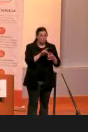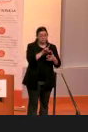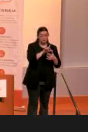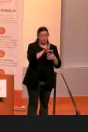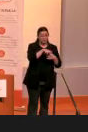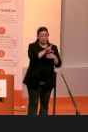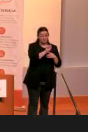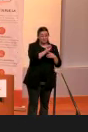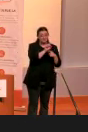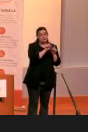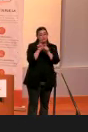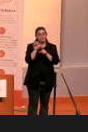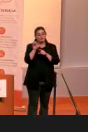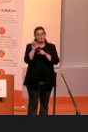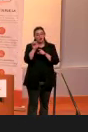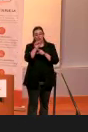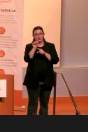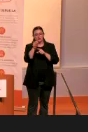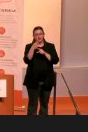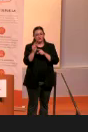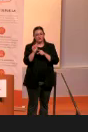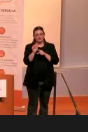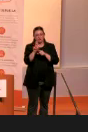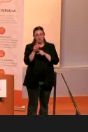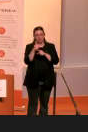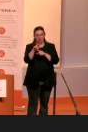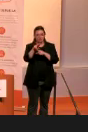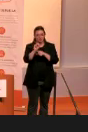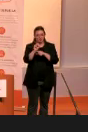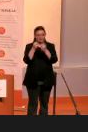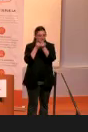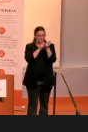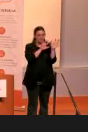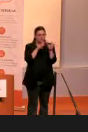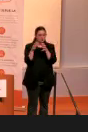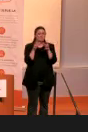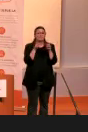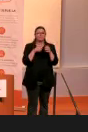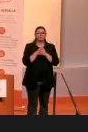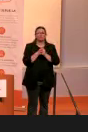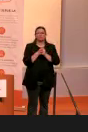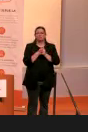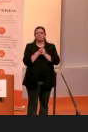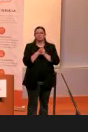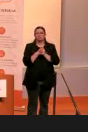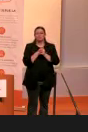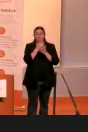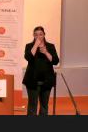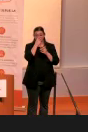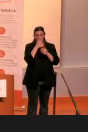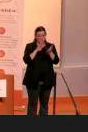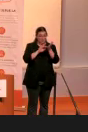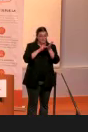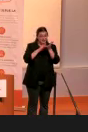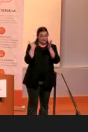Sjogren's advocacy organizations. It enables evaluation of a drug as a candidate for a specific